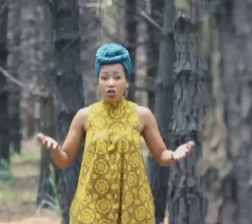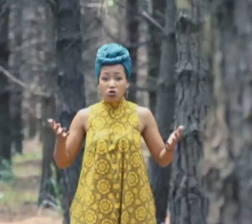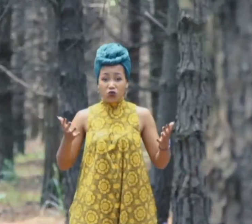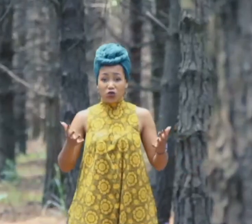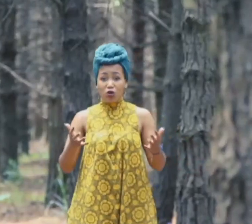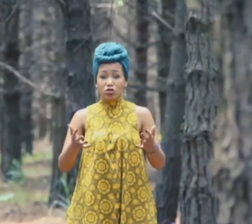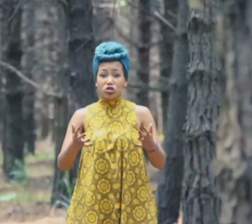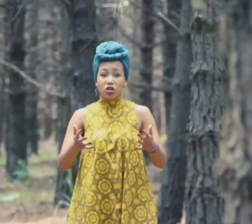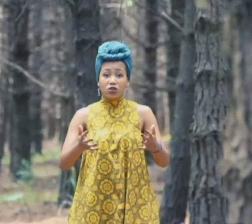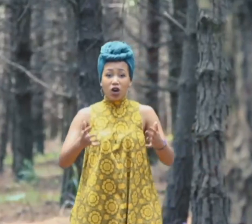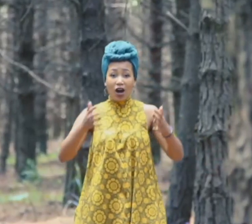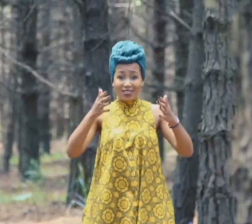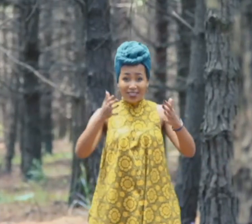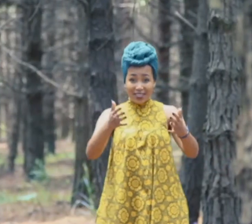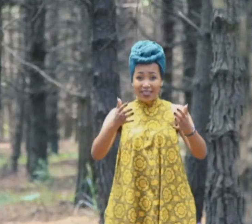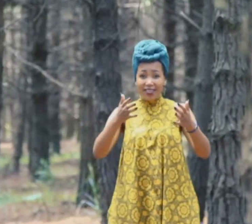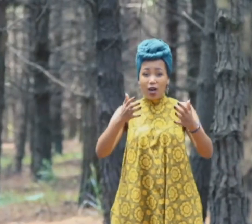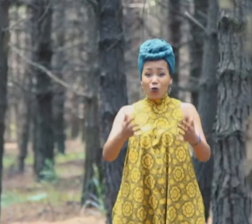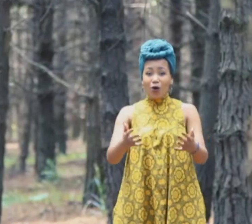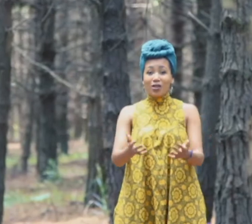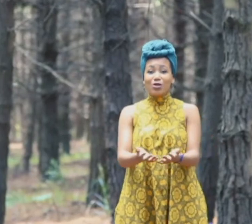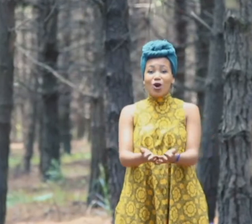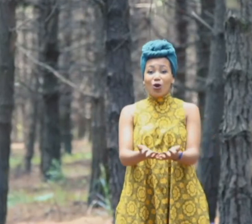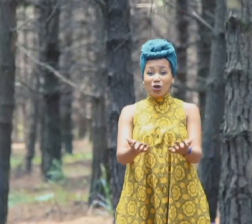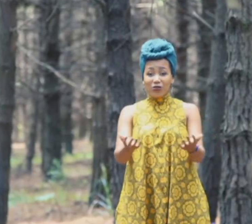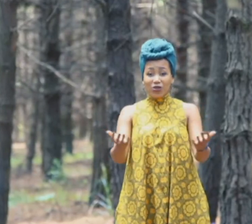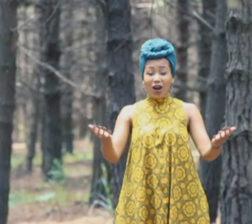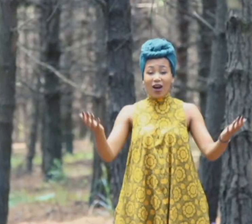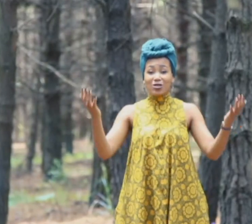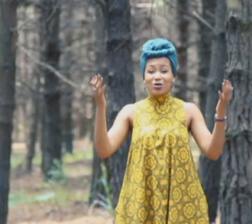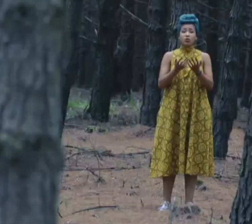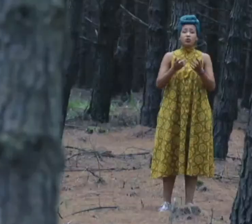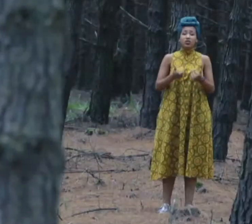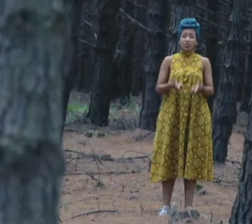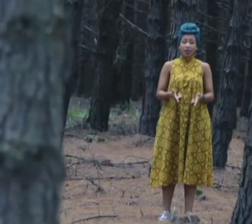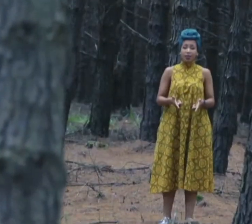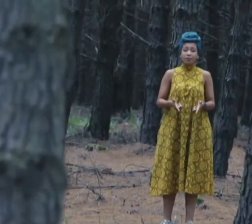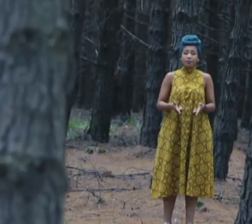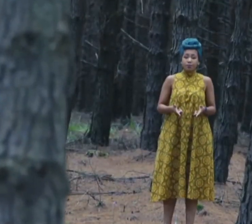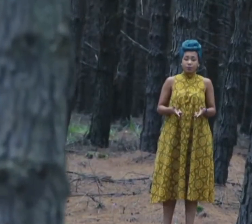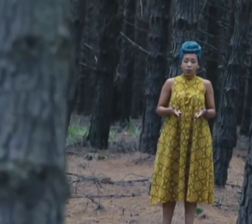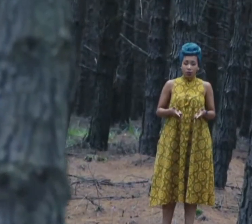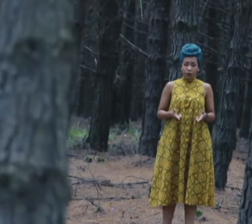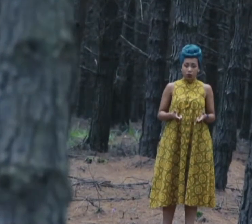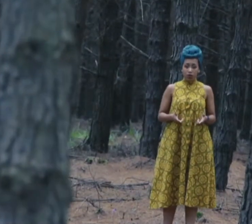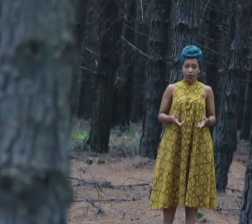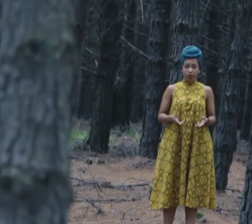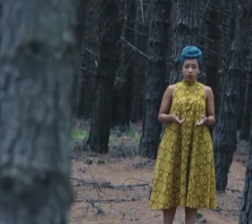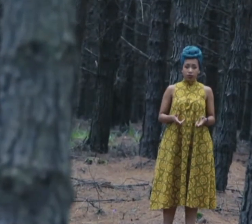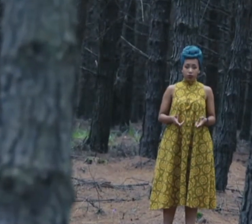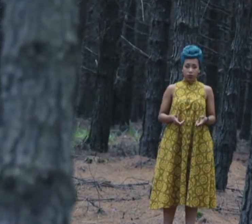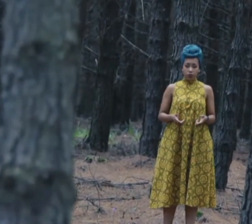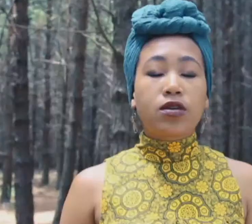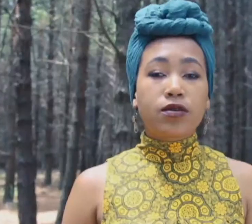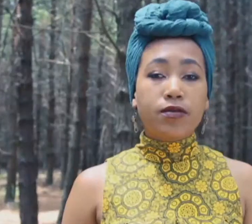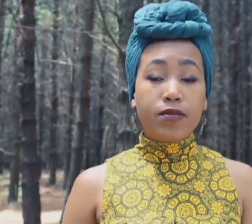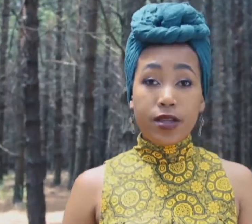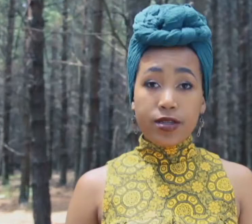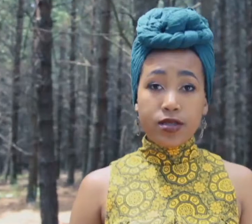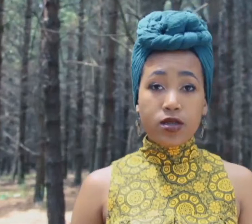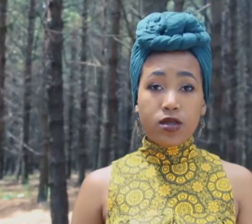of your heart or 3/4 of your heart. He wants all of your heart. So today, if you hear his